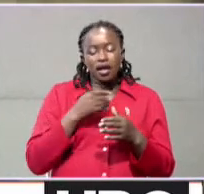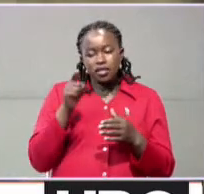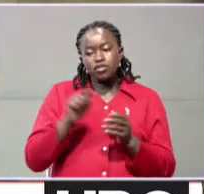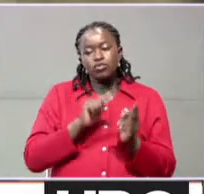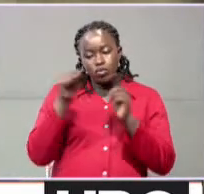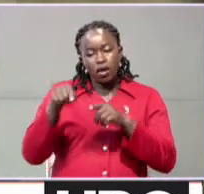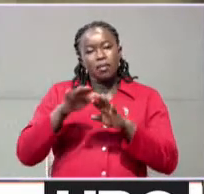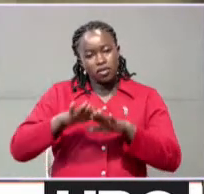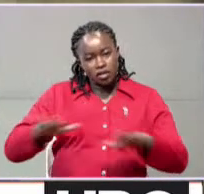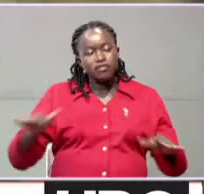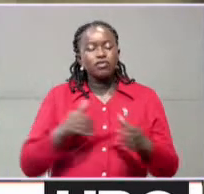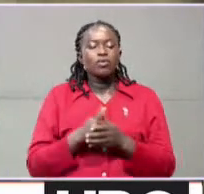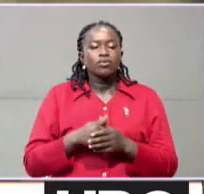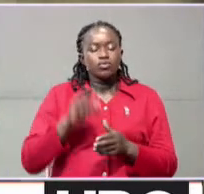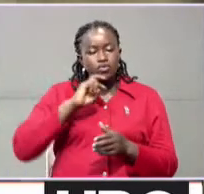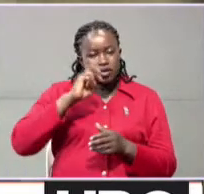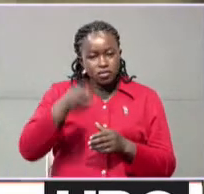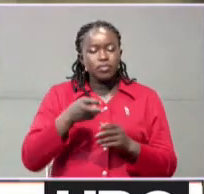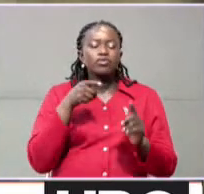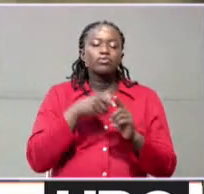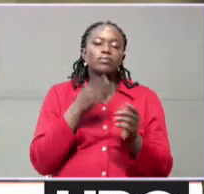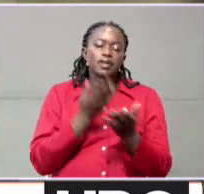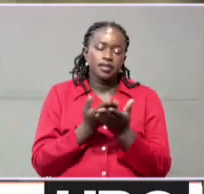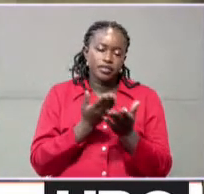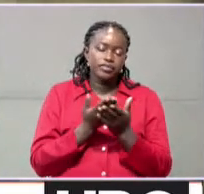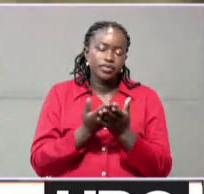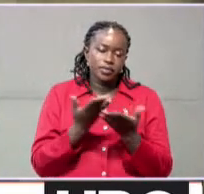and you respond to the petition